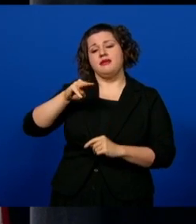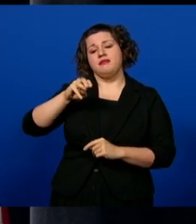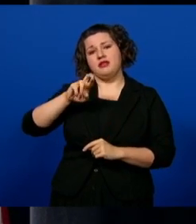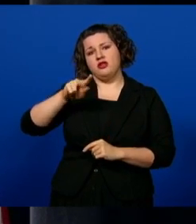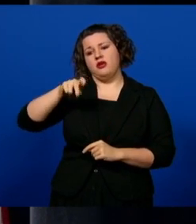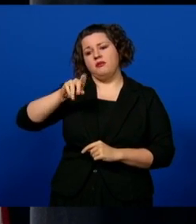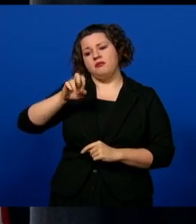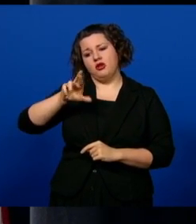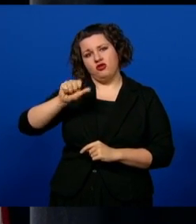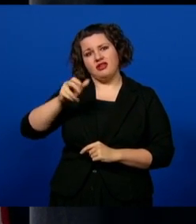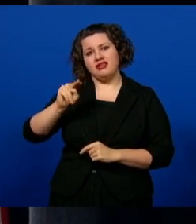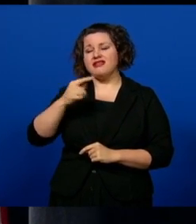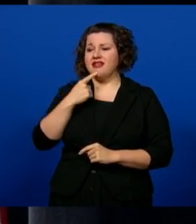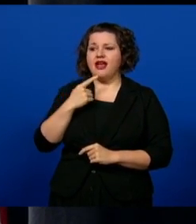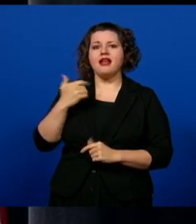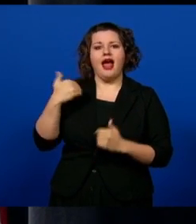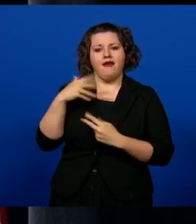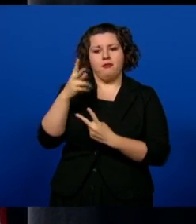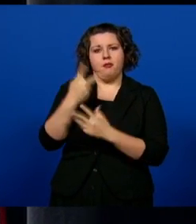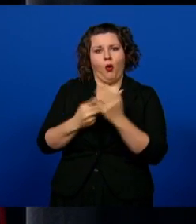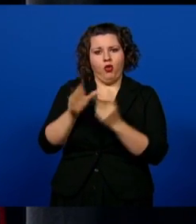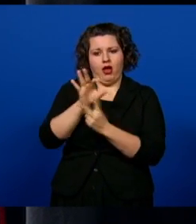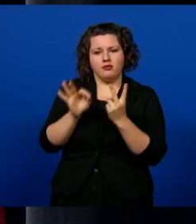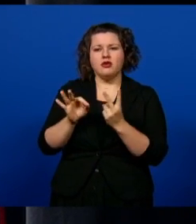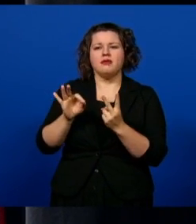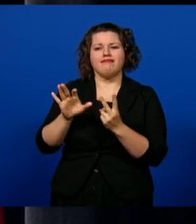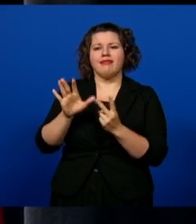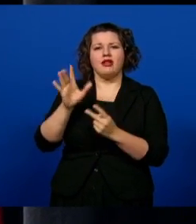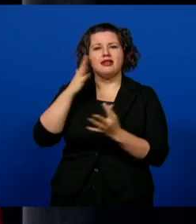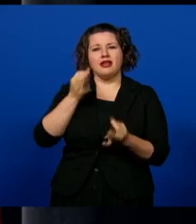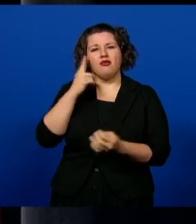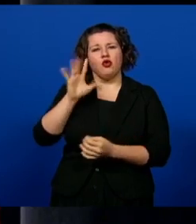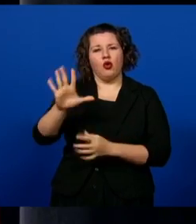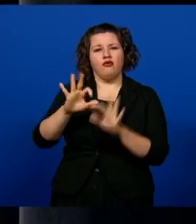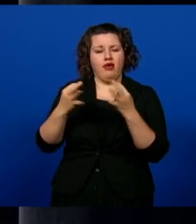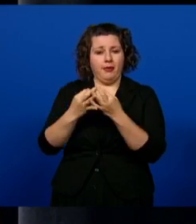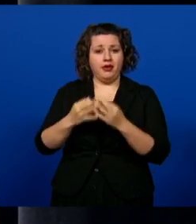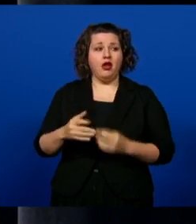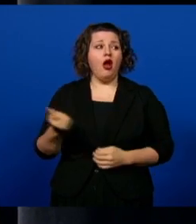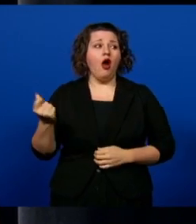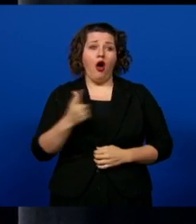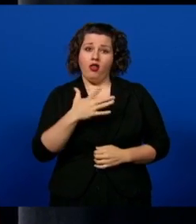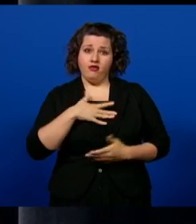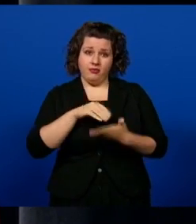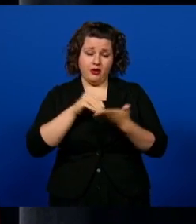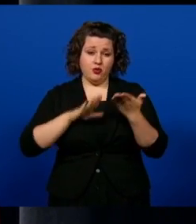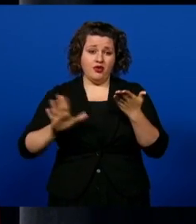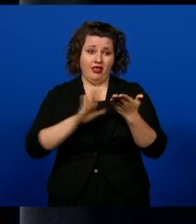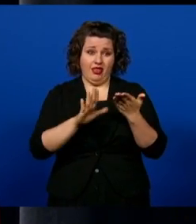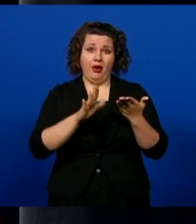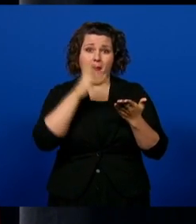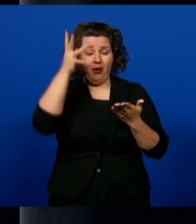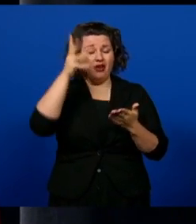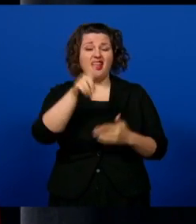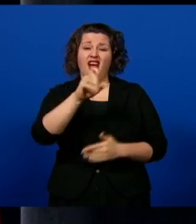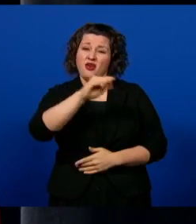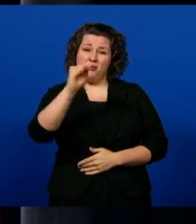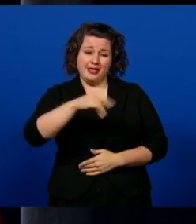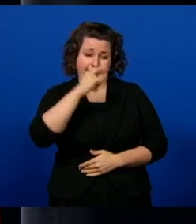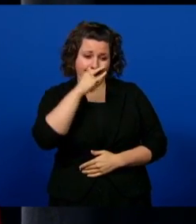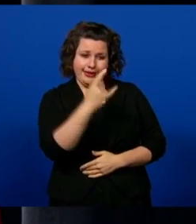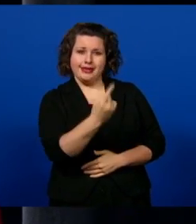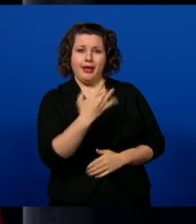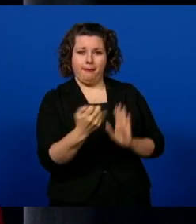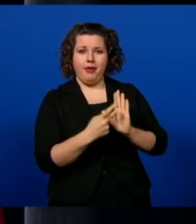right for your family. You know, I've talked with all of my students' parents and I am getting 100% of my kids back. So I'm